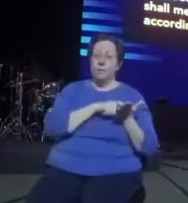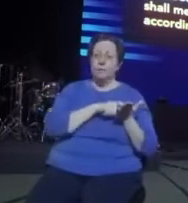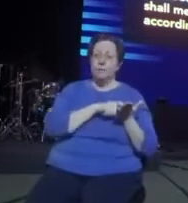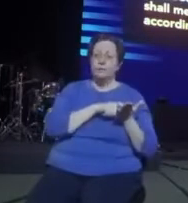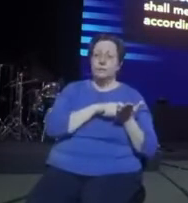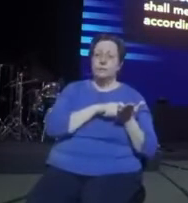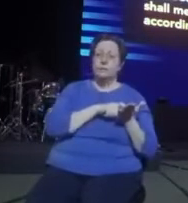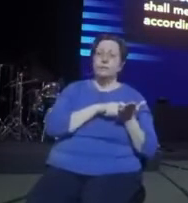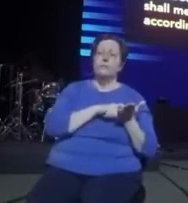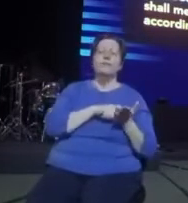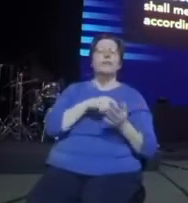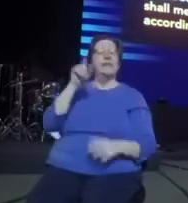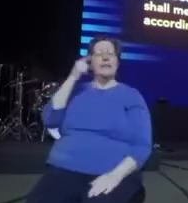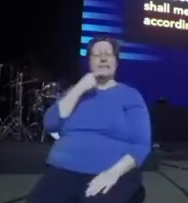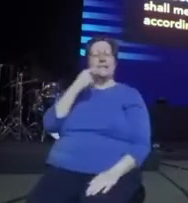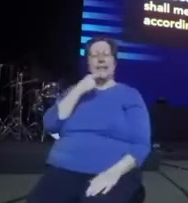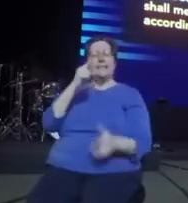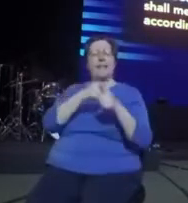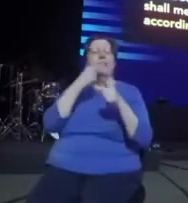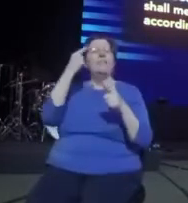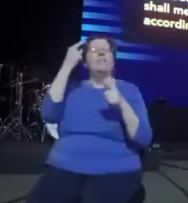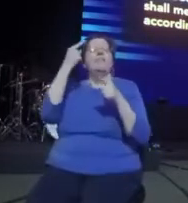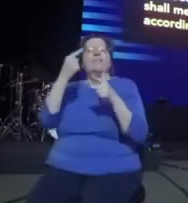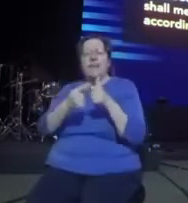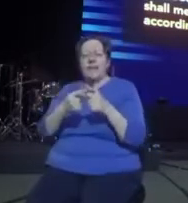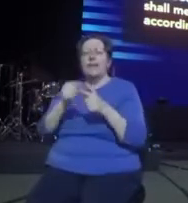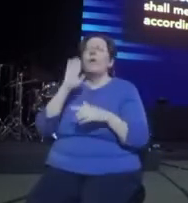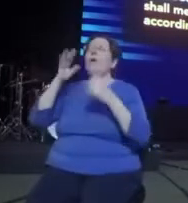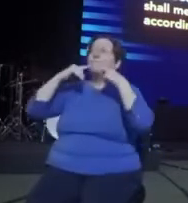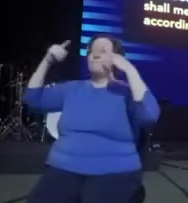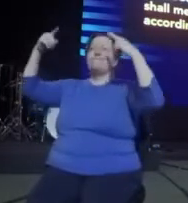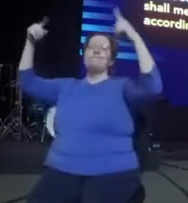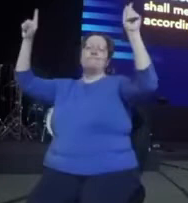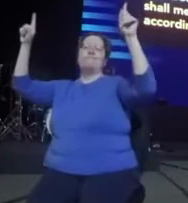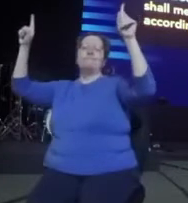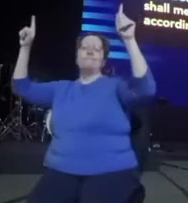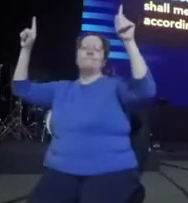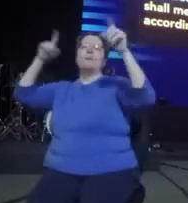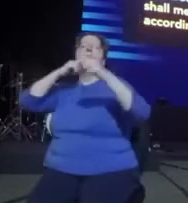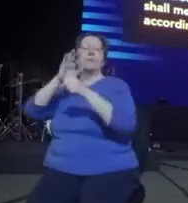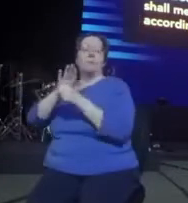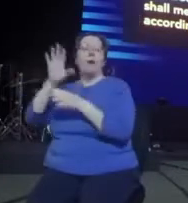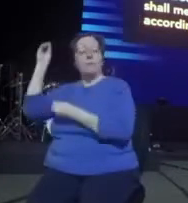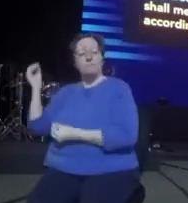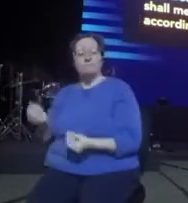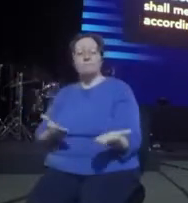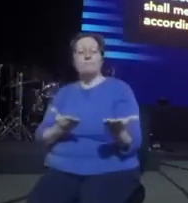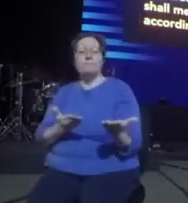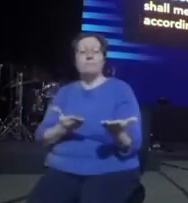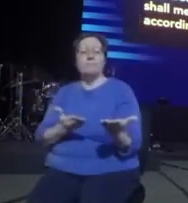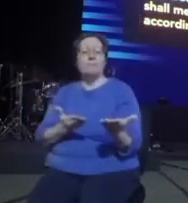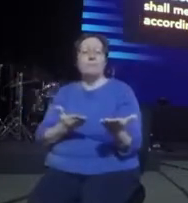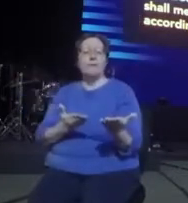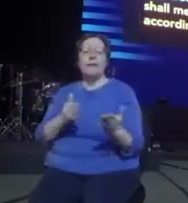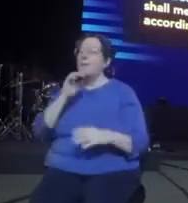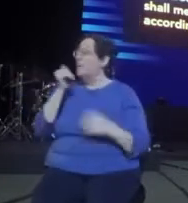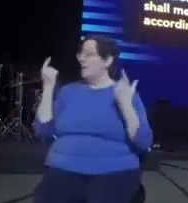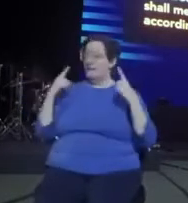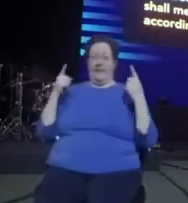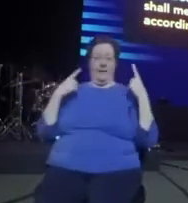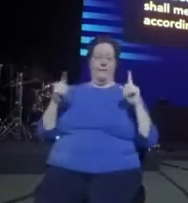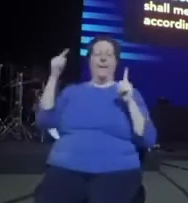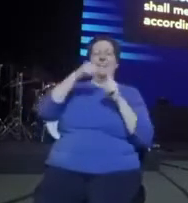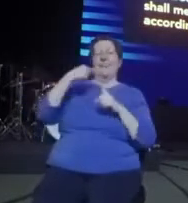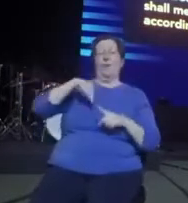fulfilled. Because he says, and then you will make your way prosperous. That's a promise. But it doesn't come until